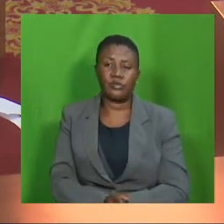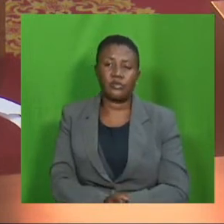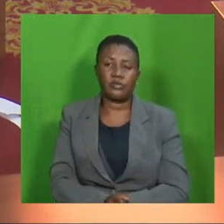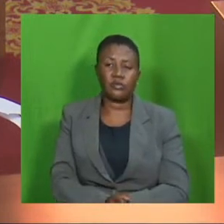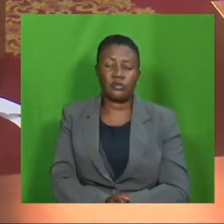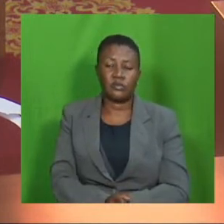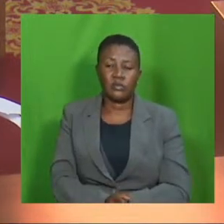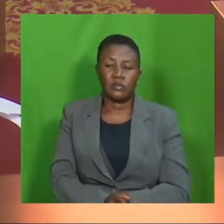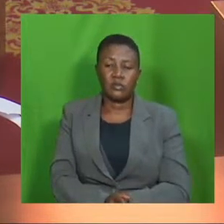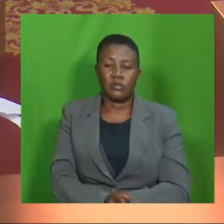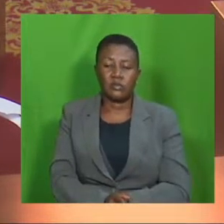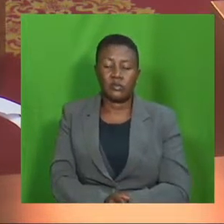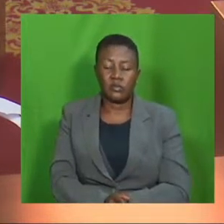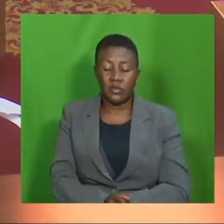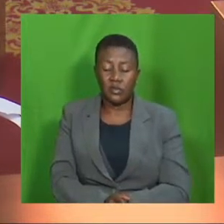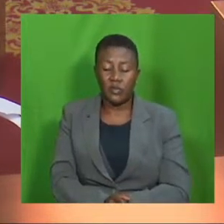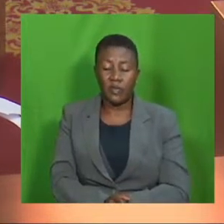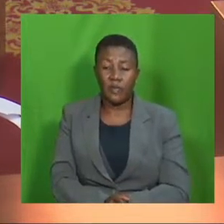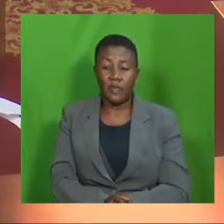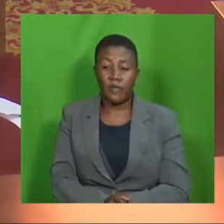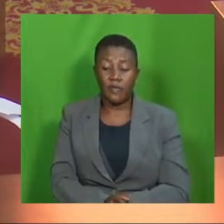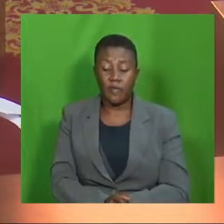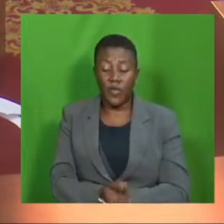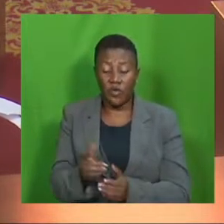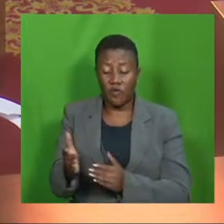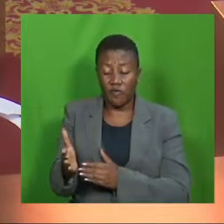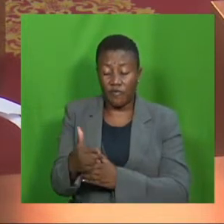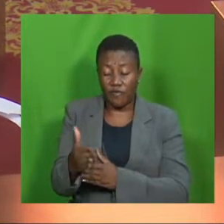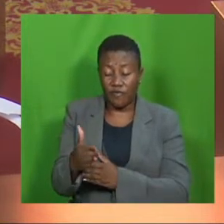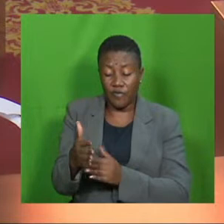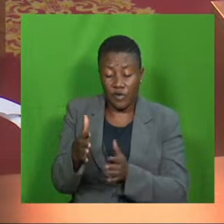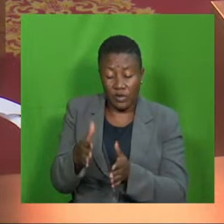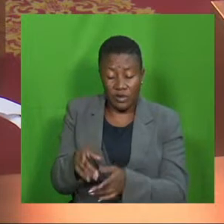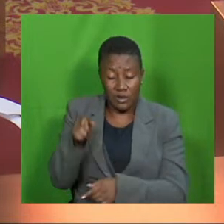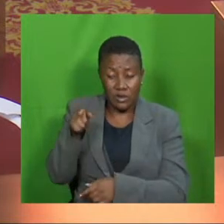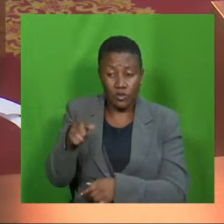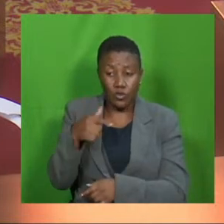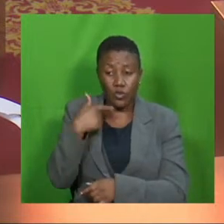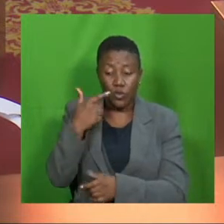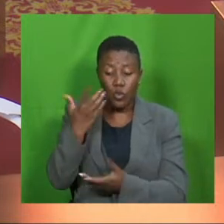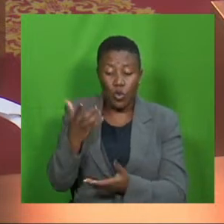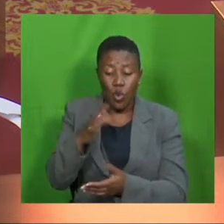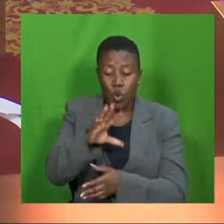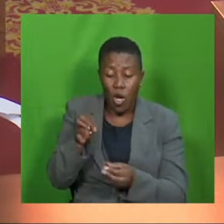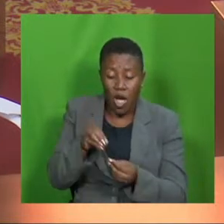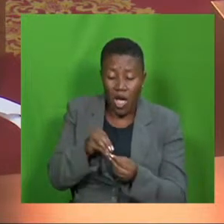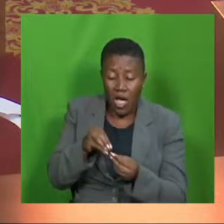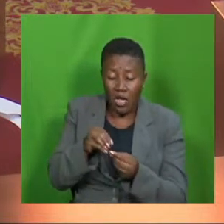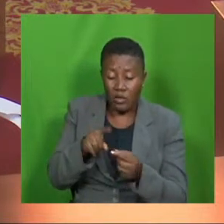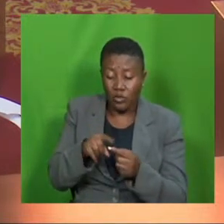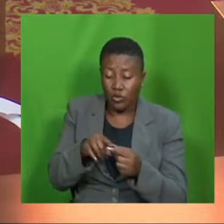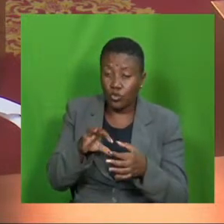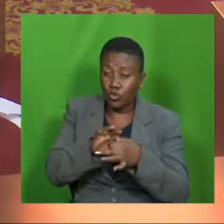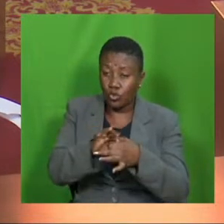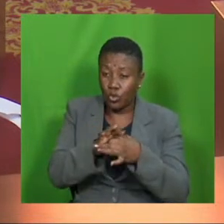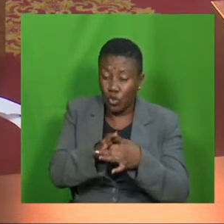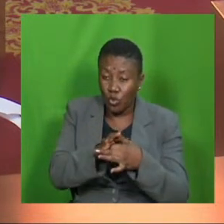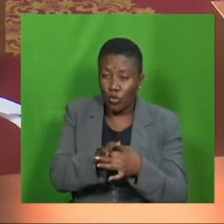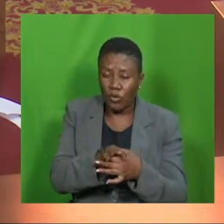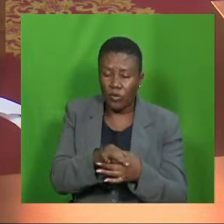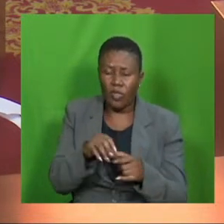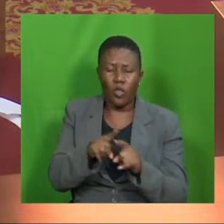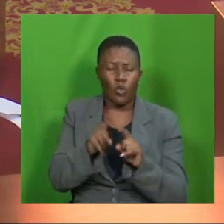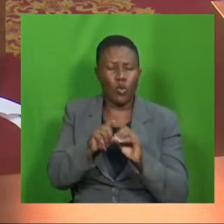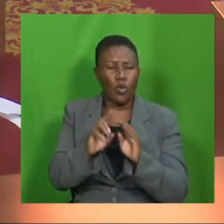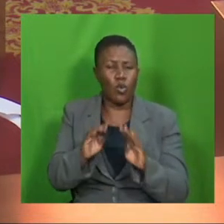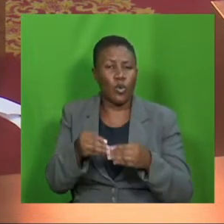The artisanal fishers, who constitute the majority of the marine fisher population, are also being provided